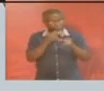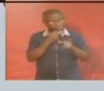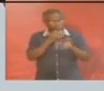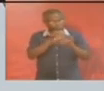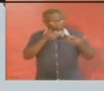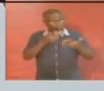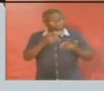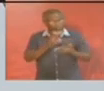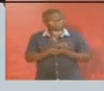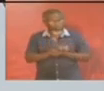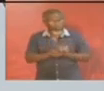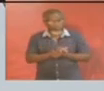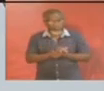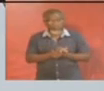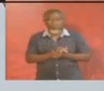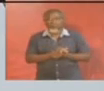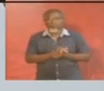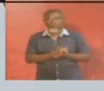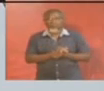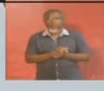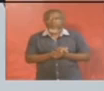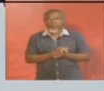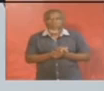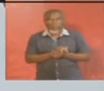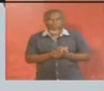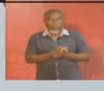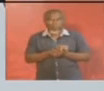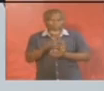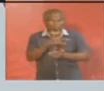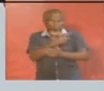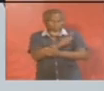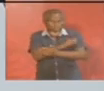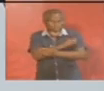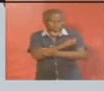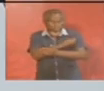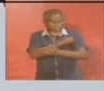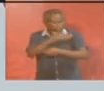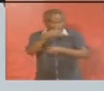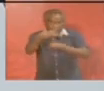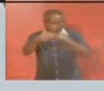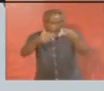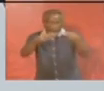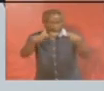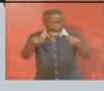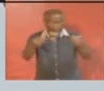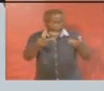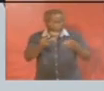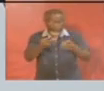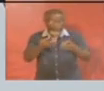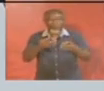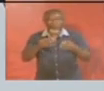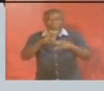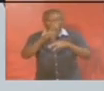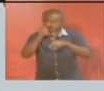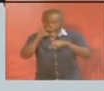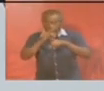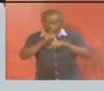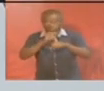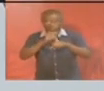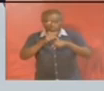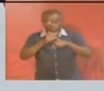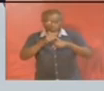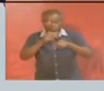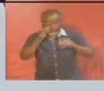it. The allocation of vaccines is done on a national level, and we will sit again, as we always do, with the Chief